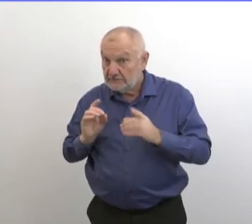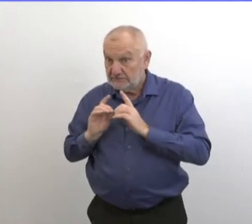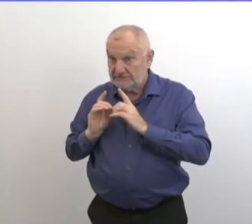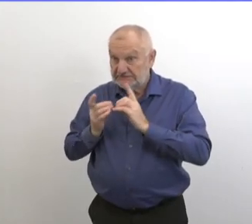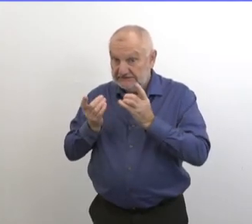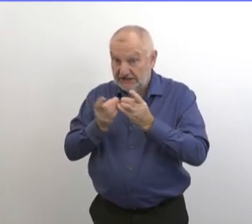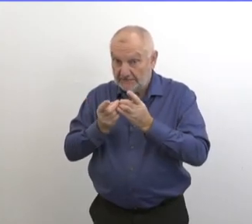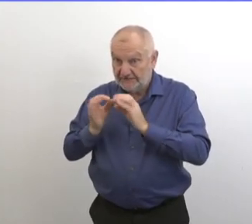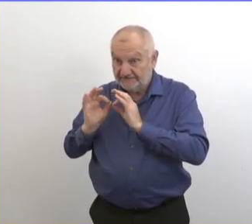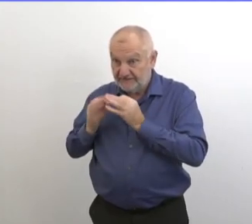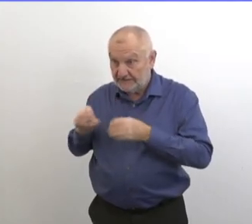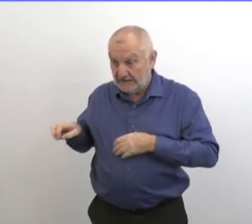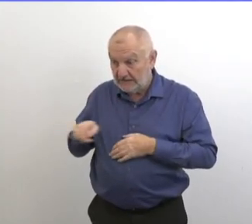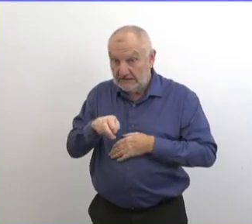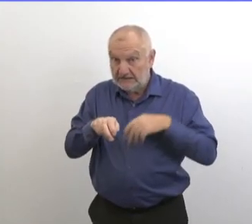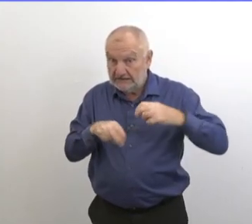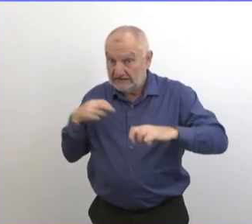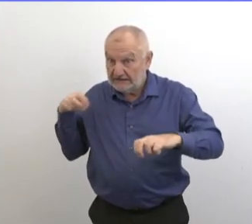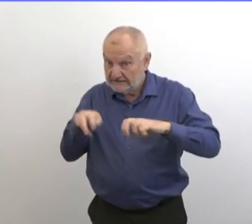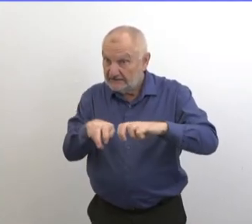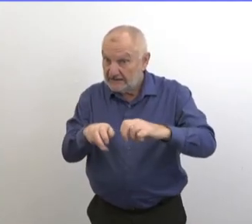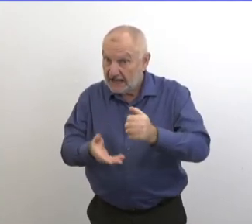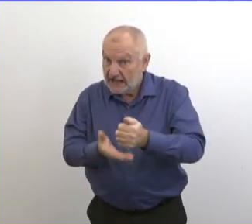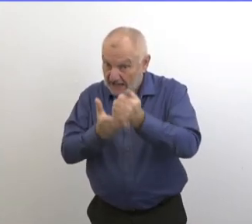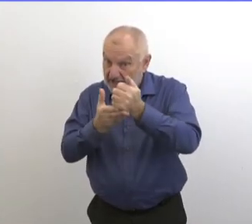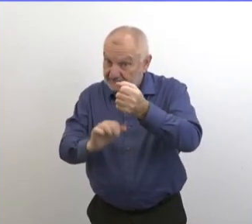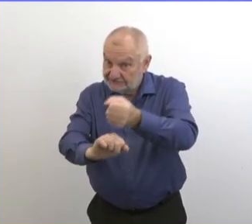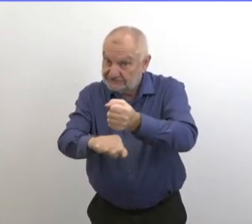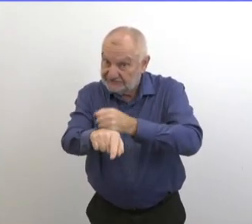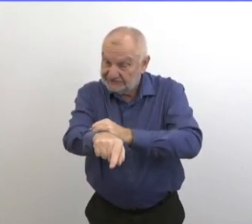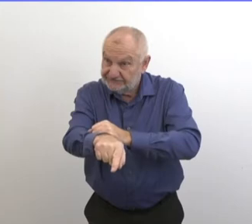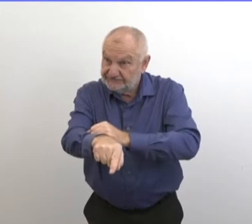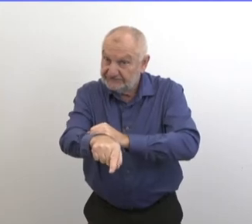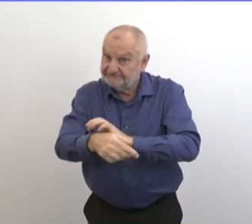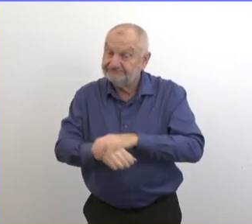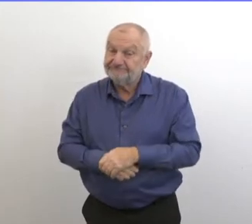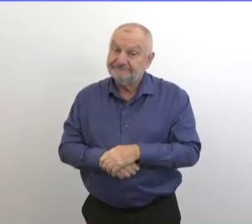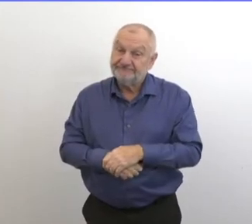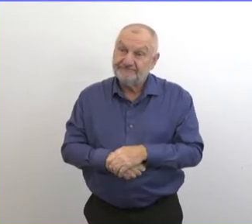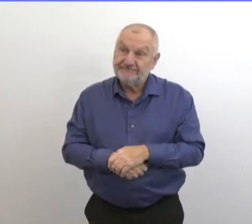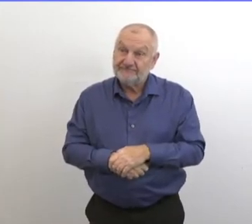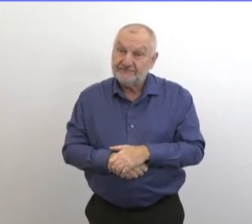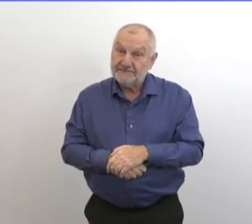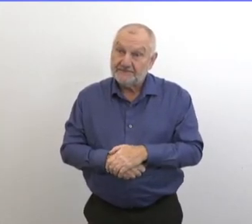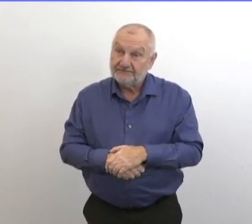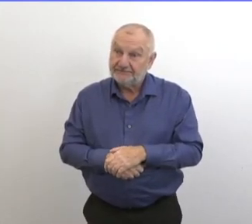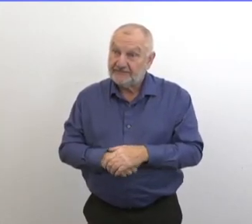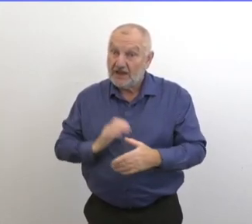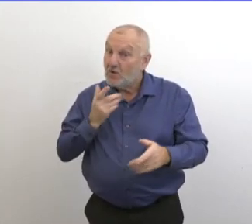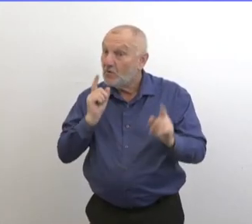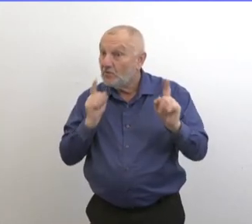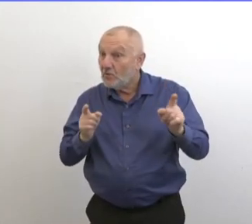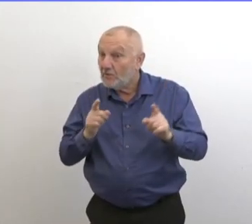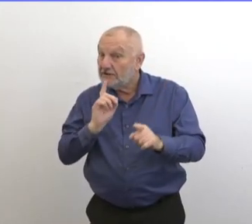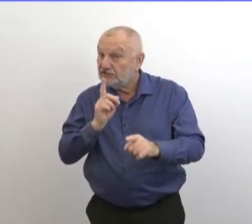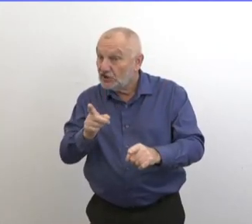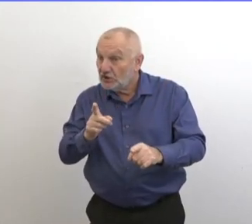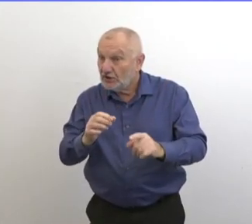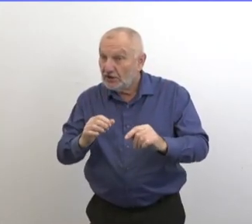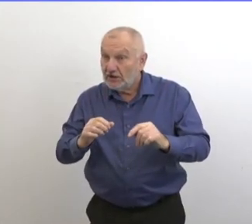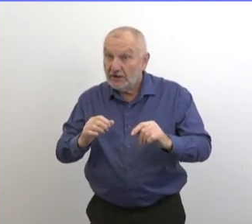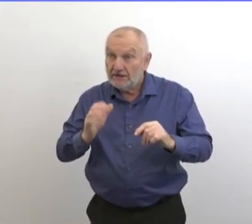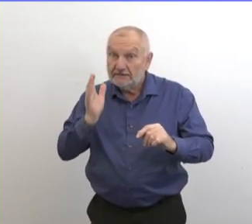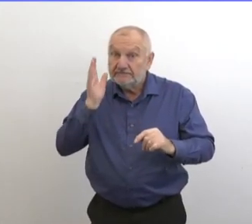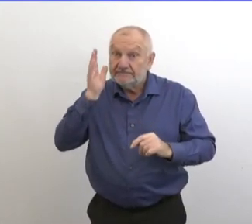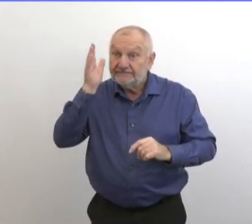I know that we'll continue to work along those lines to ensure that we do have the necessary supports there for the vulnerable